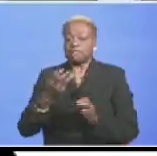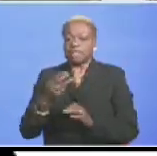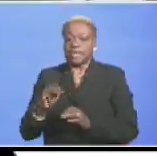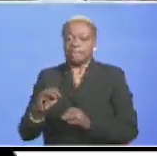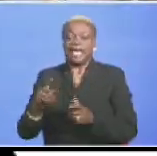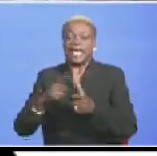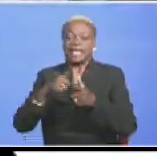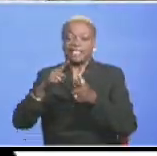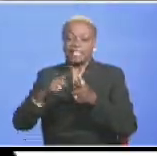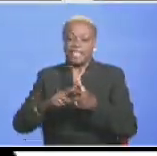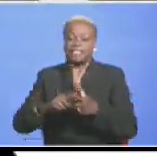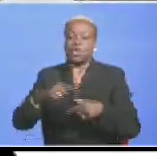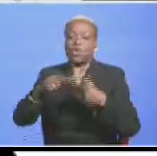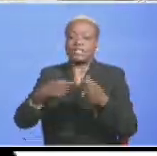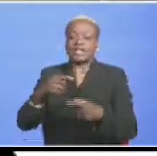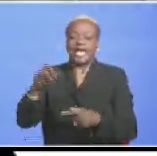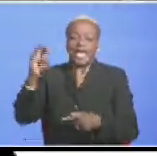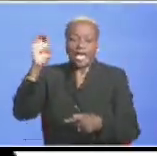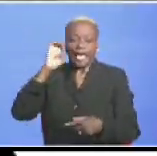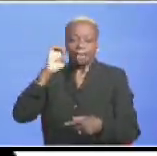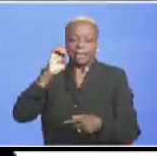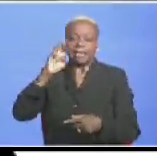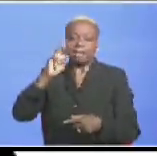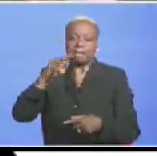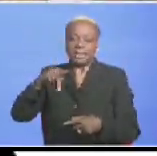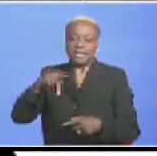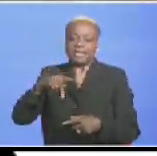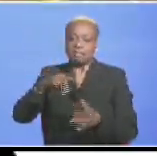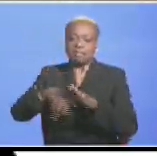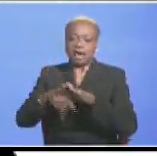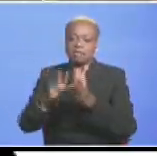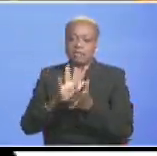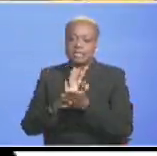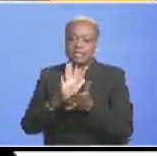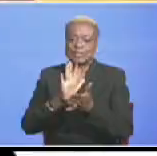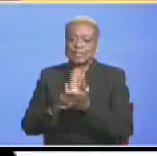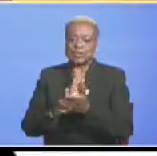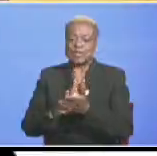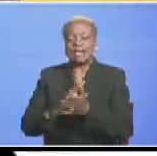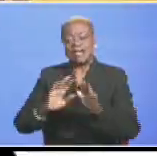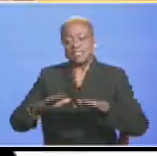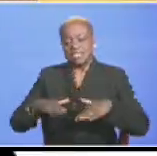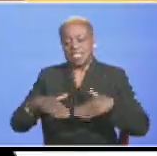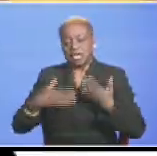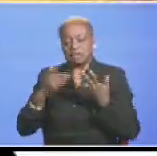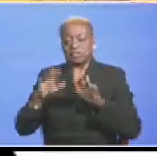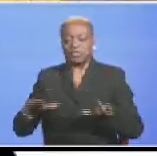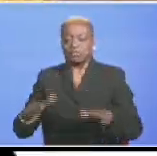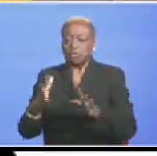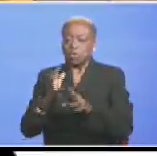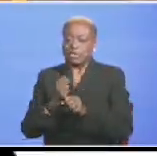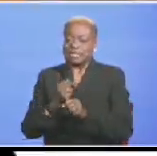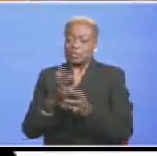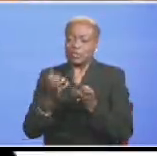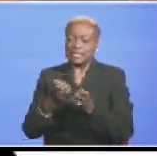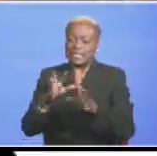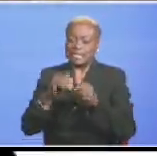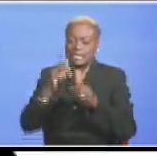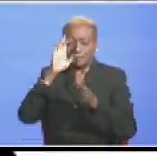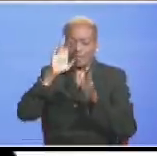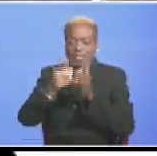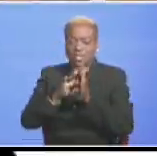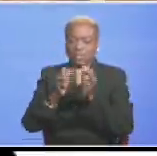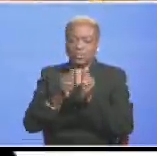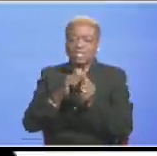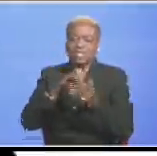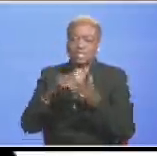the Emily G. Petty Primary School, where the youngsters also could not wait to get their photo ops with the sprinters. And this young student in particular was especially